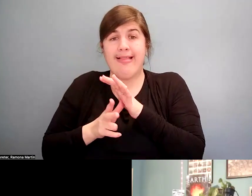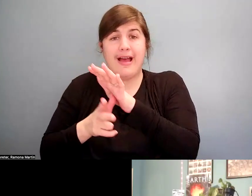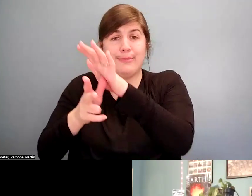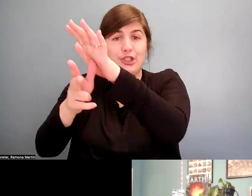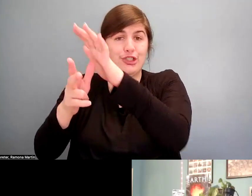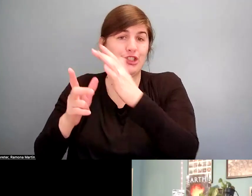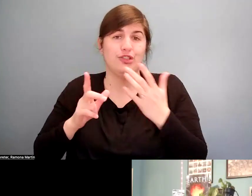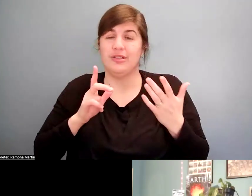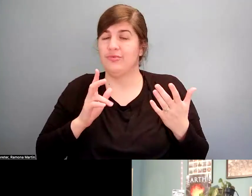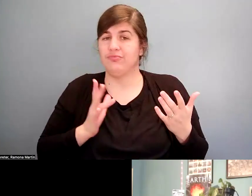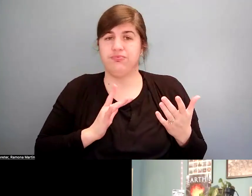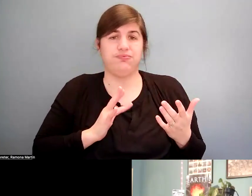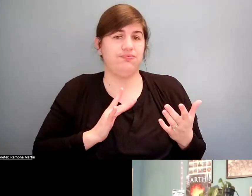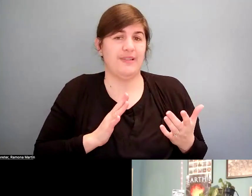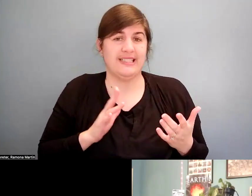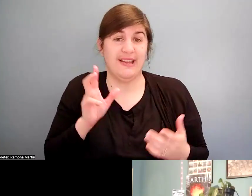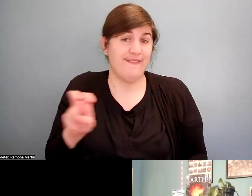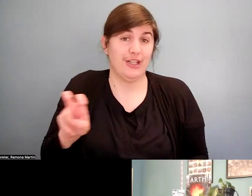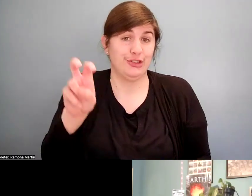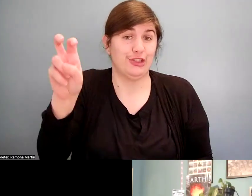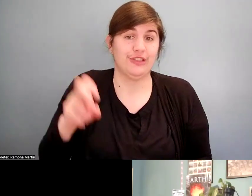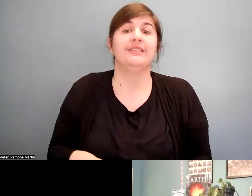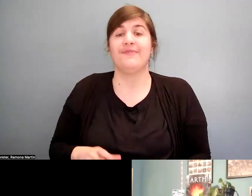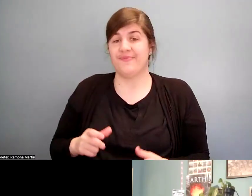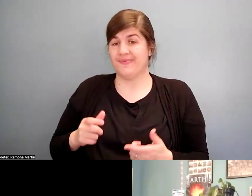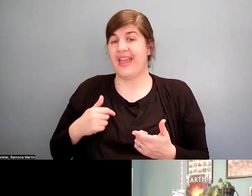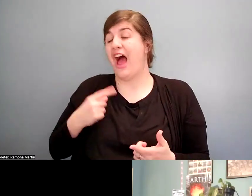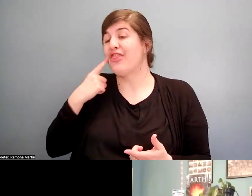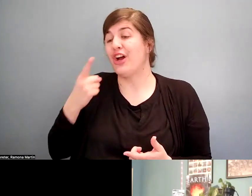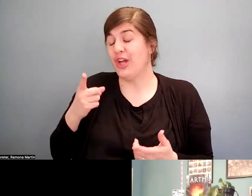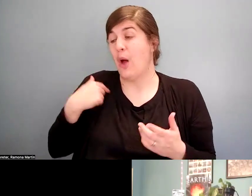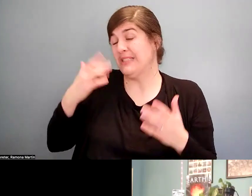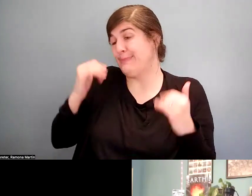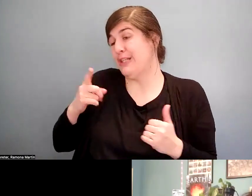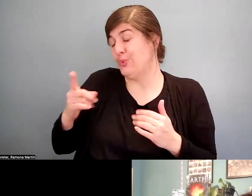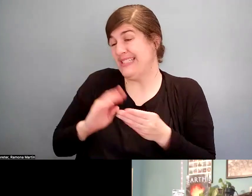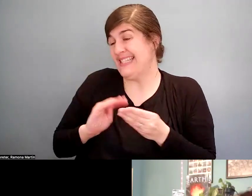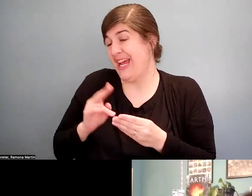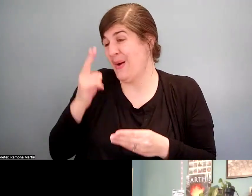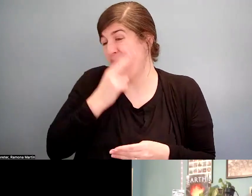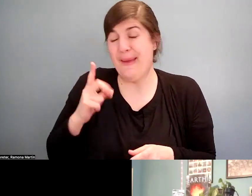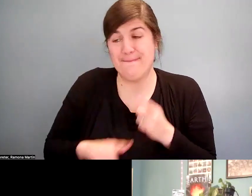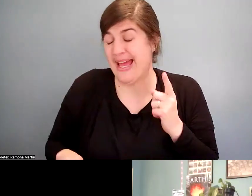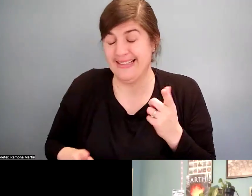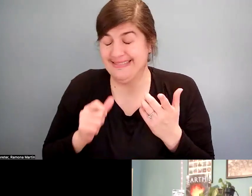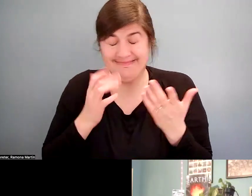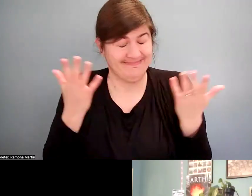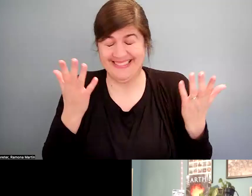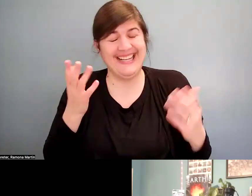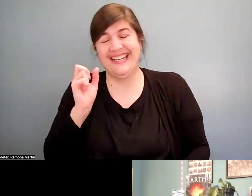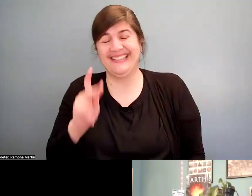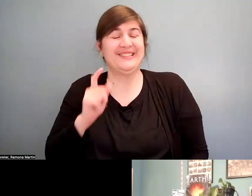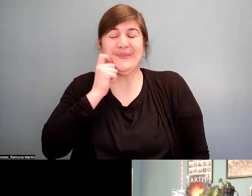to Really those cool. volcanoes. Wow. I was expecting you to say Hawaii and Oh, went okay, Alaska. Wow. okay. Very